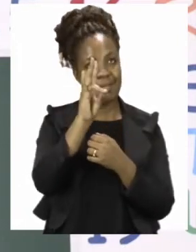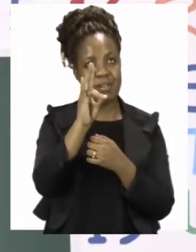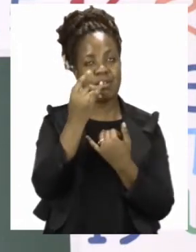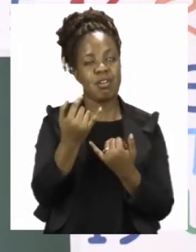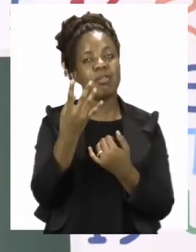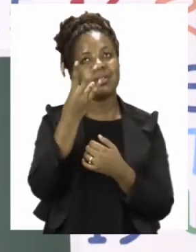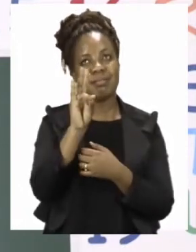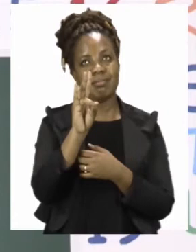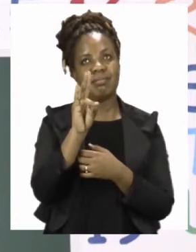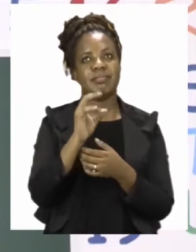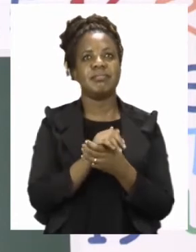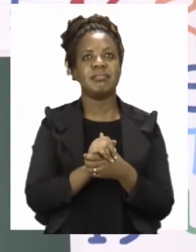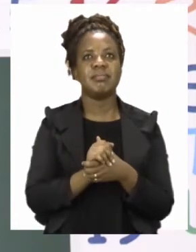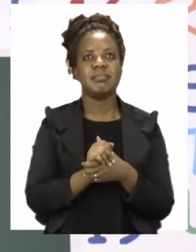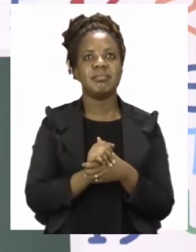13,